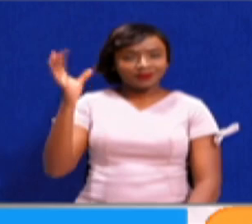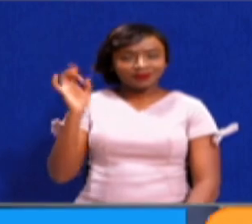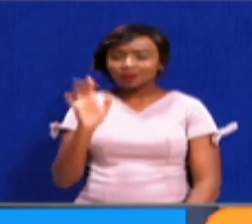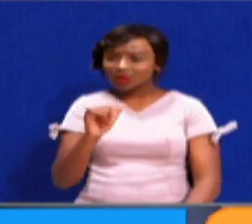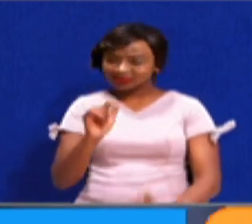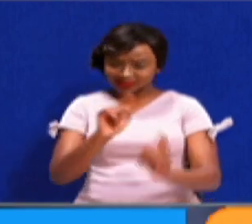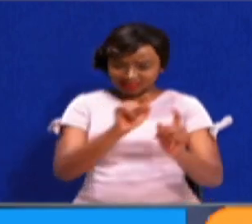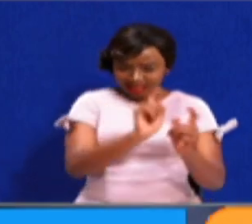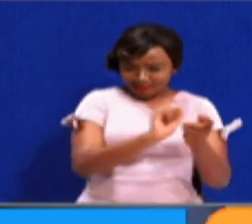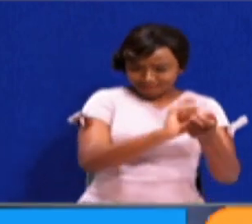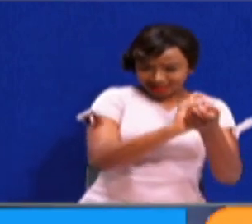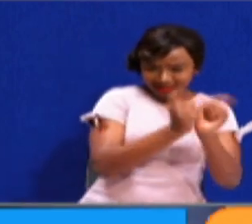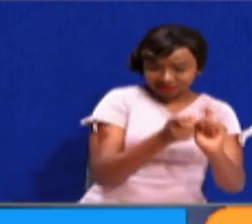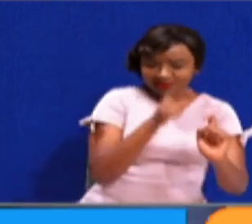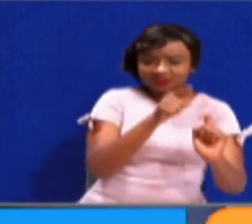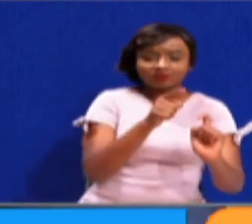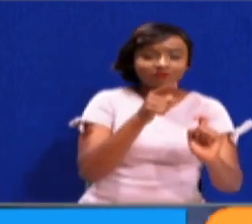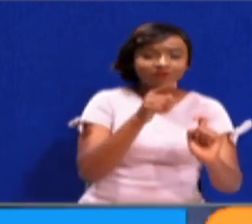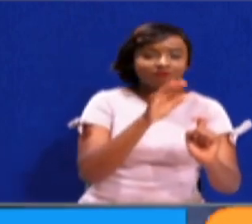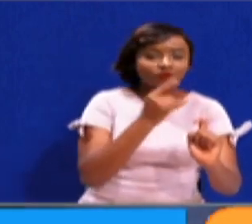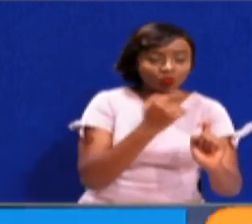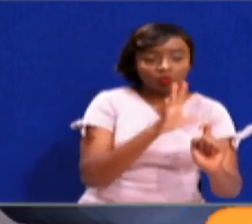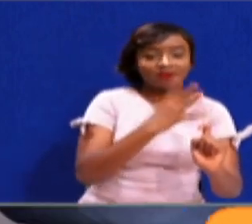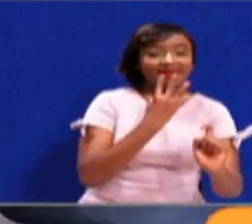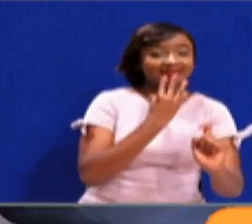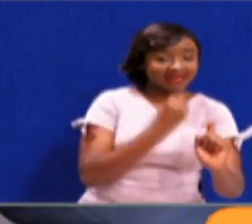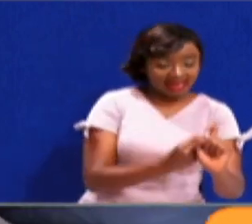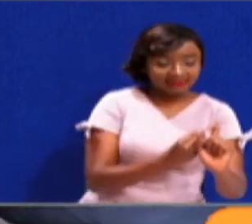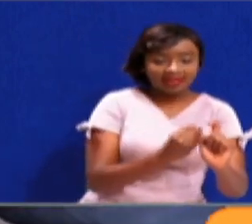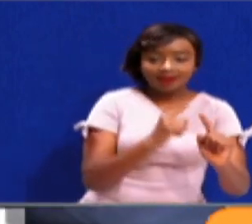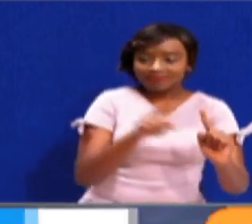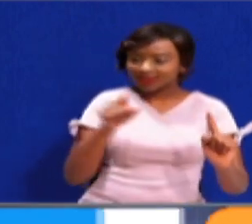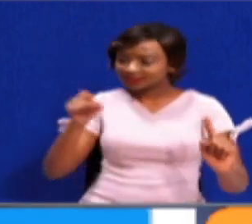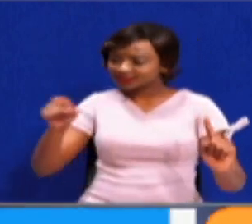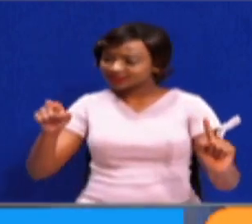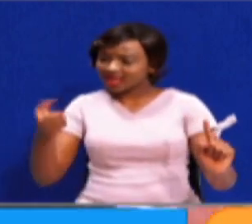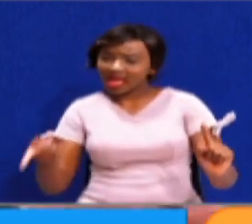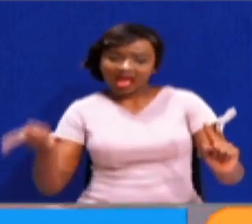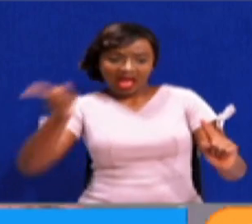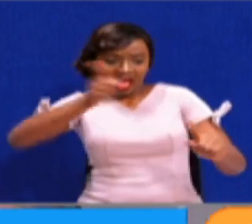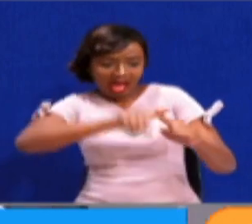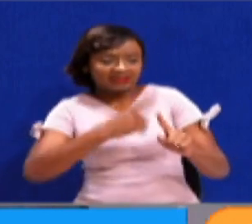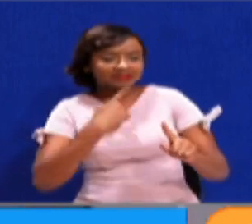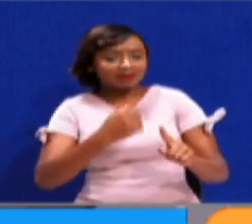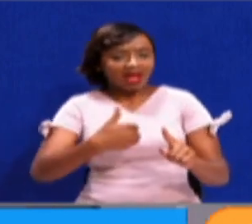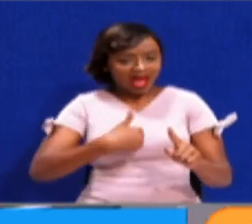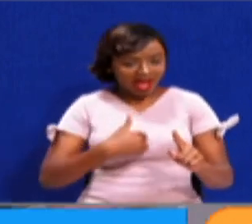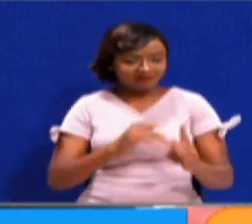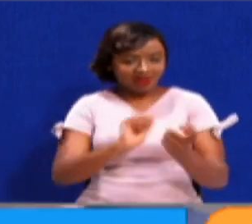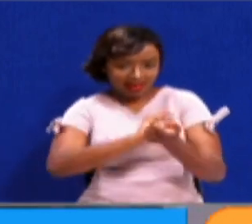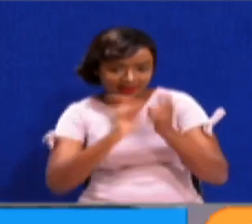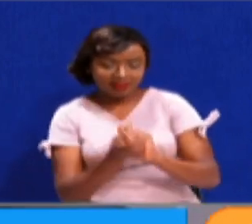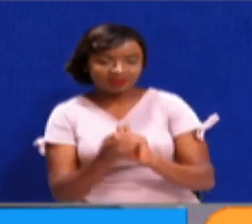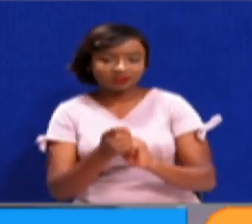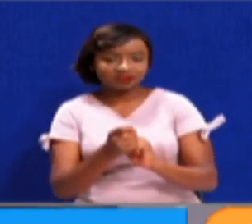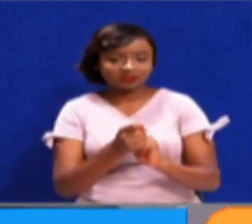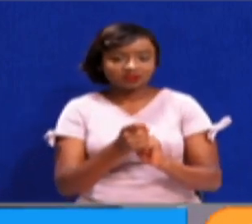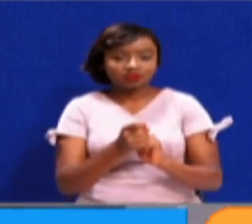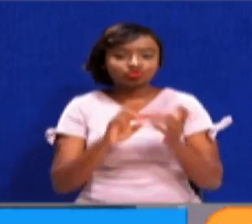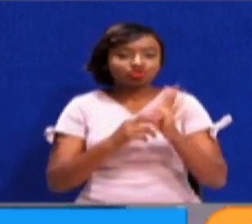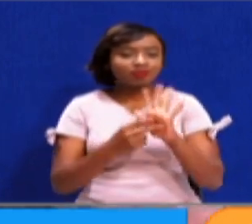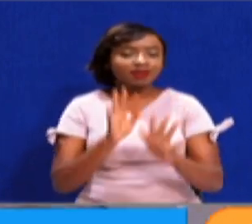This amendment to the amendment is proposing that a part of the 316 billion shillings be subjected to the old